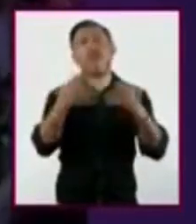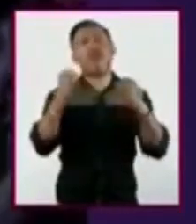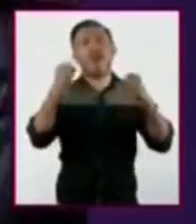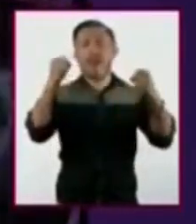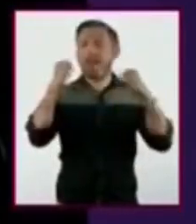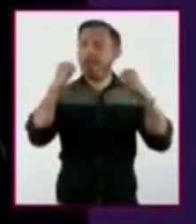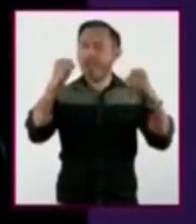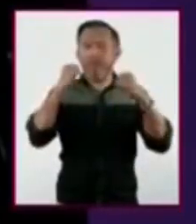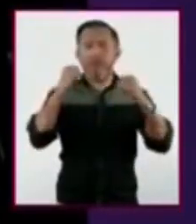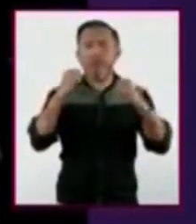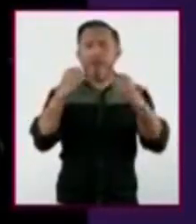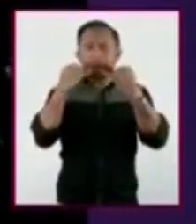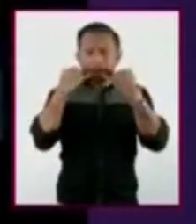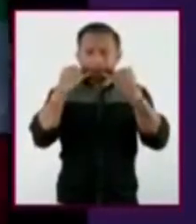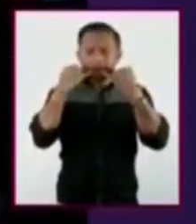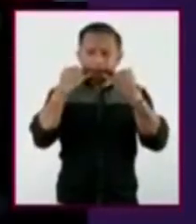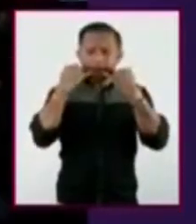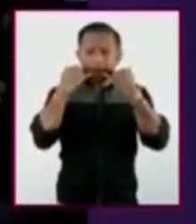Yeah.